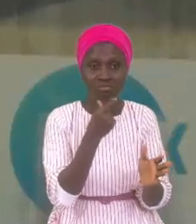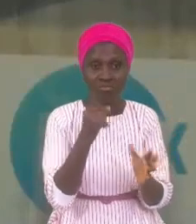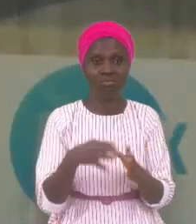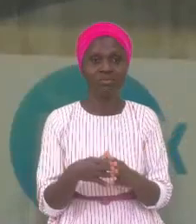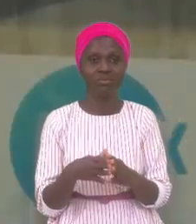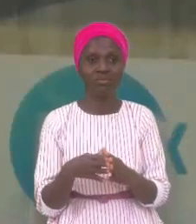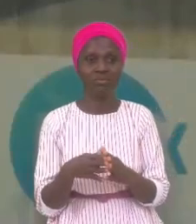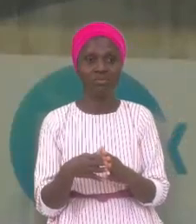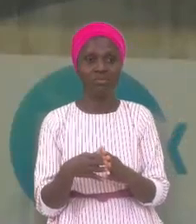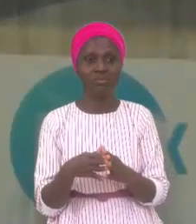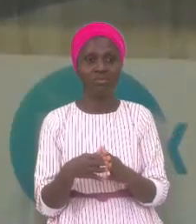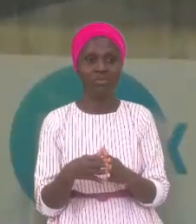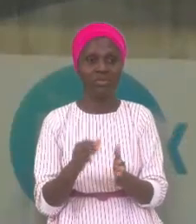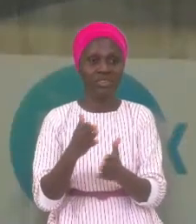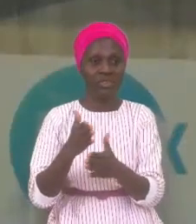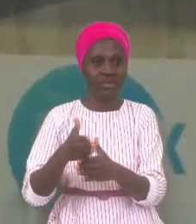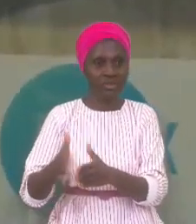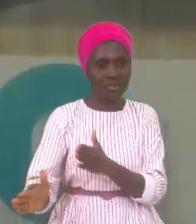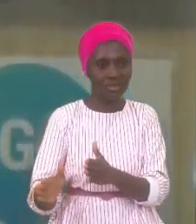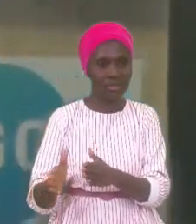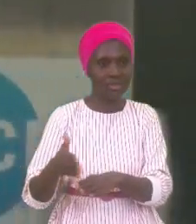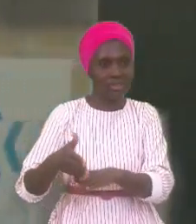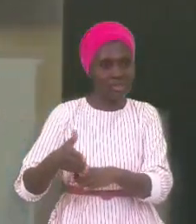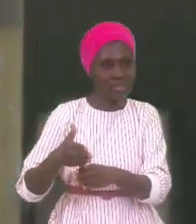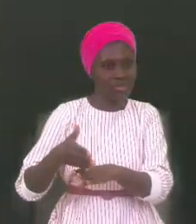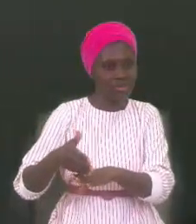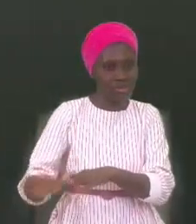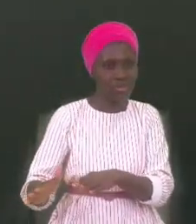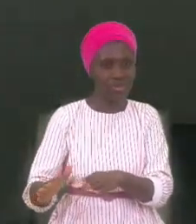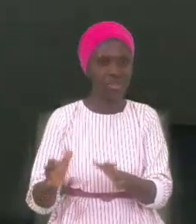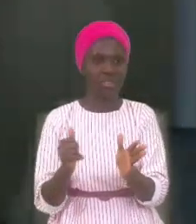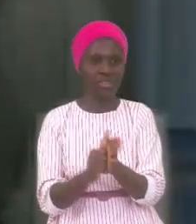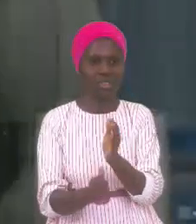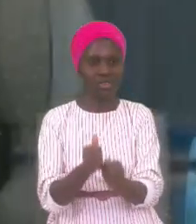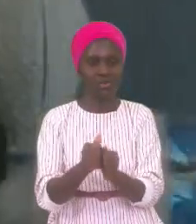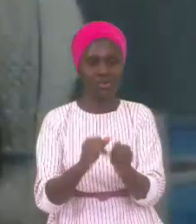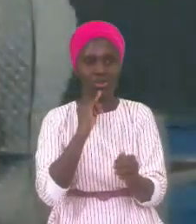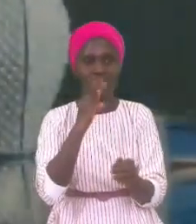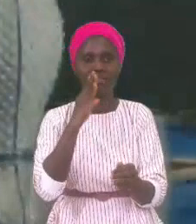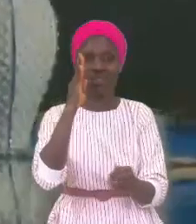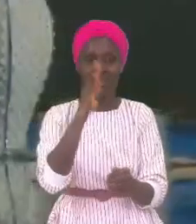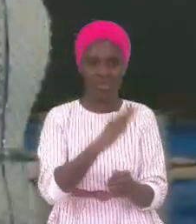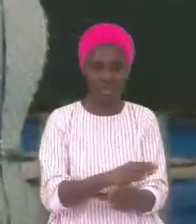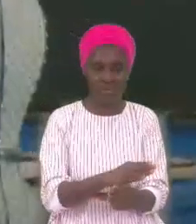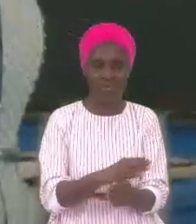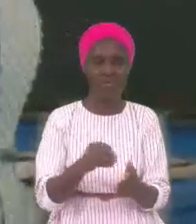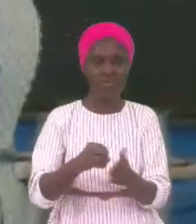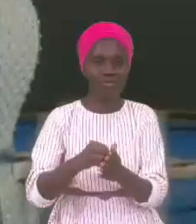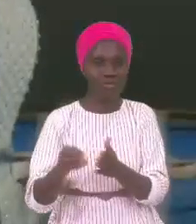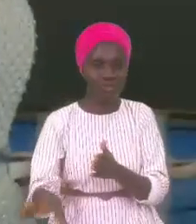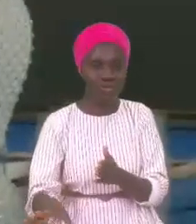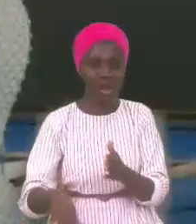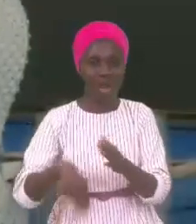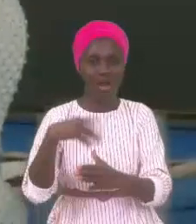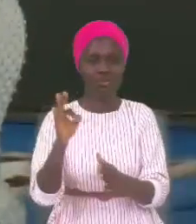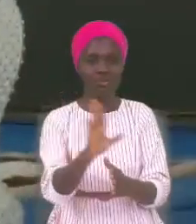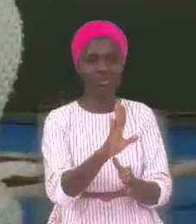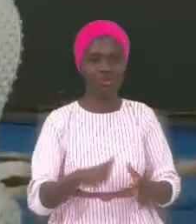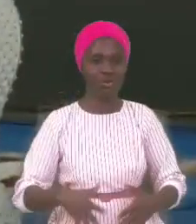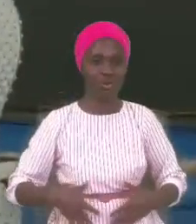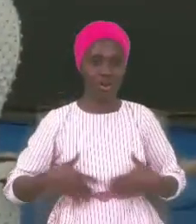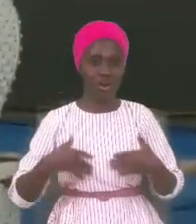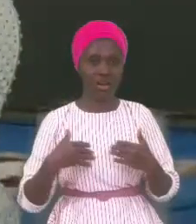shun, reject, and you say jettison and throw off from your life. Abhor that which is